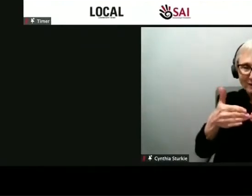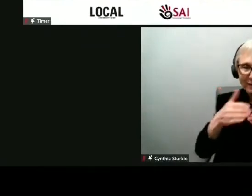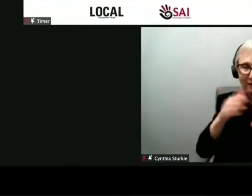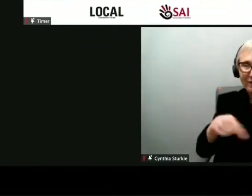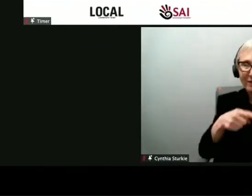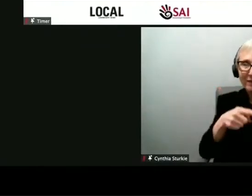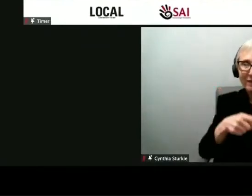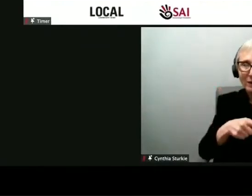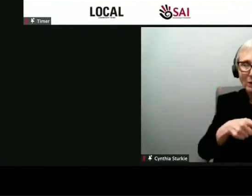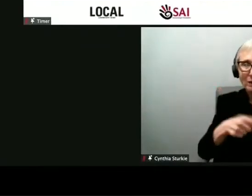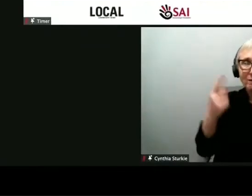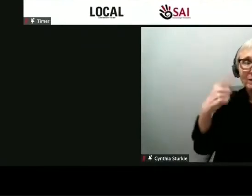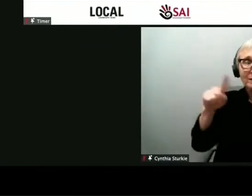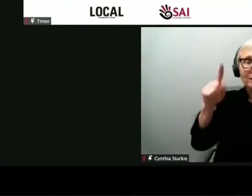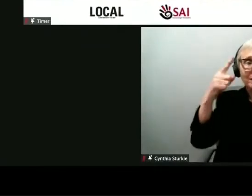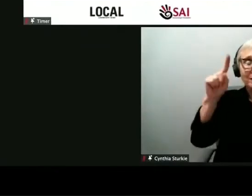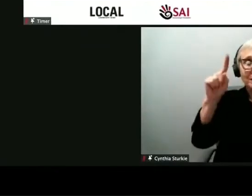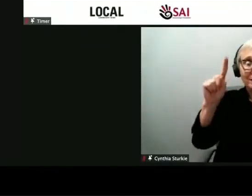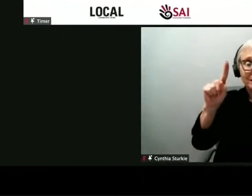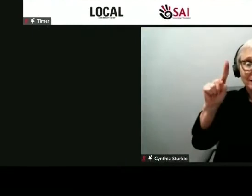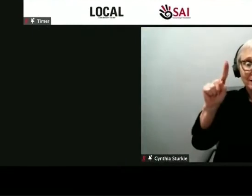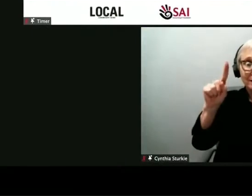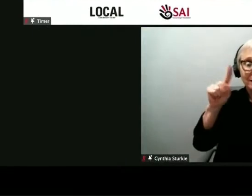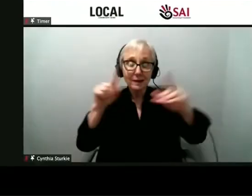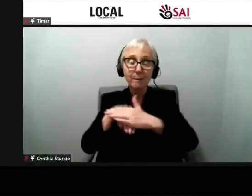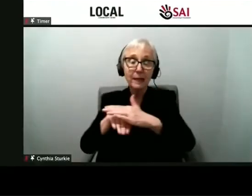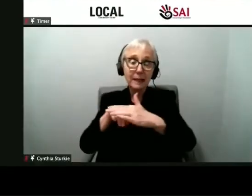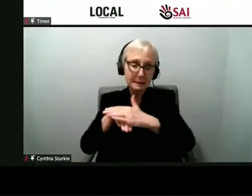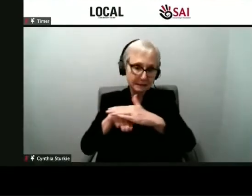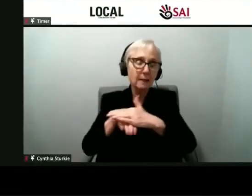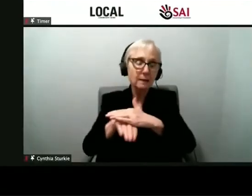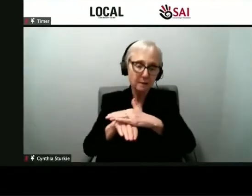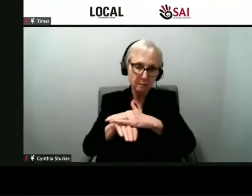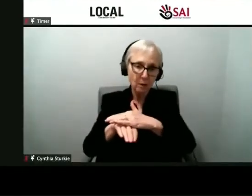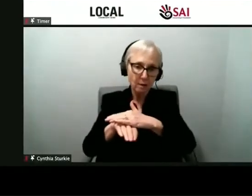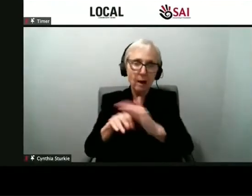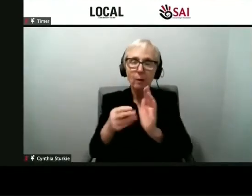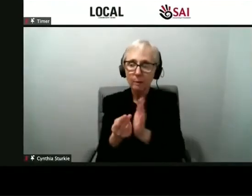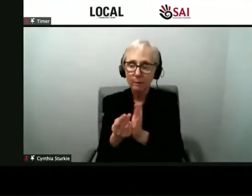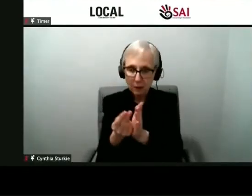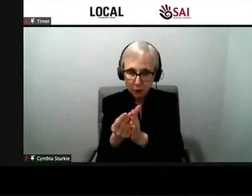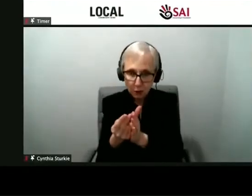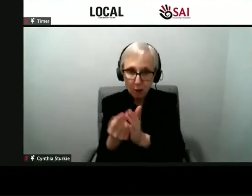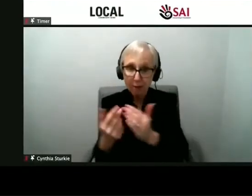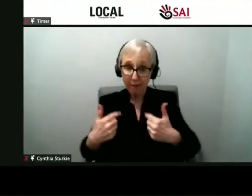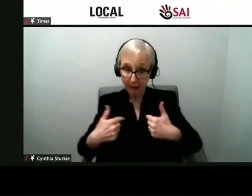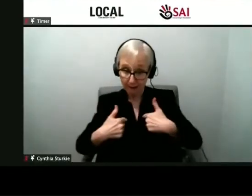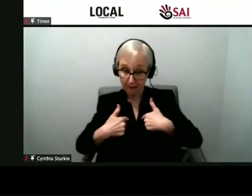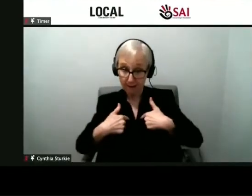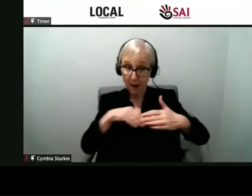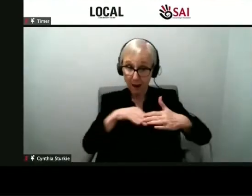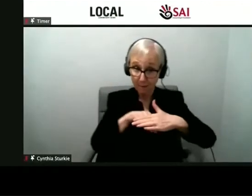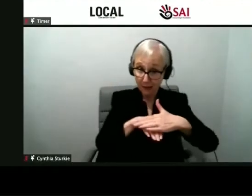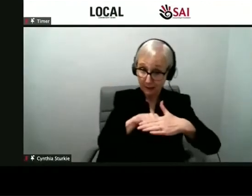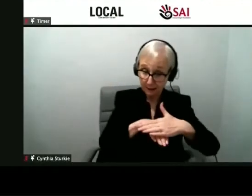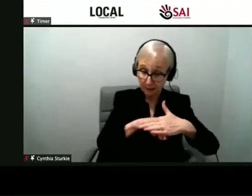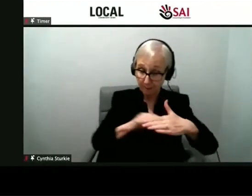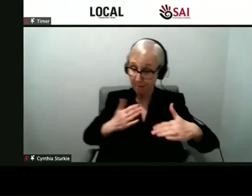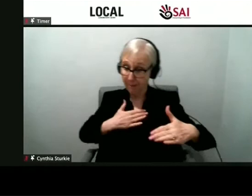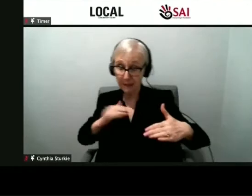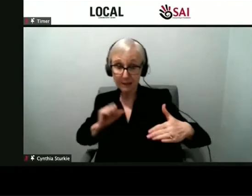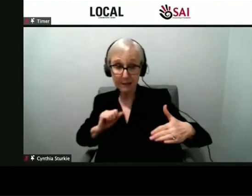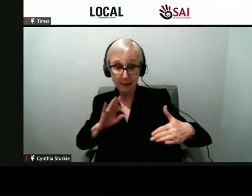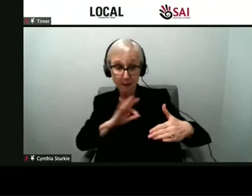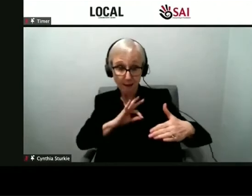to have success is definitely to be accessible. So I would make sure that I am accessible and all of the staff